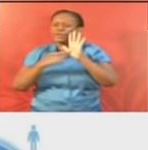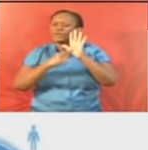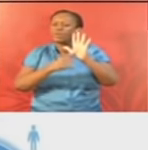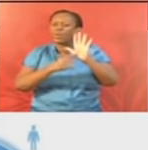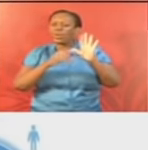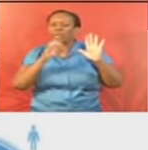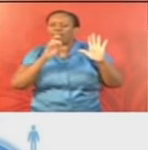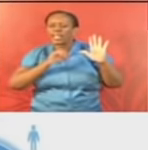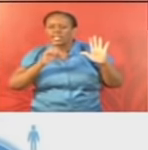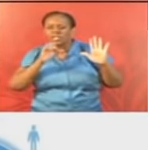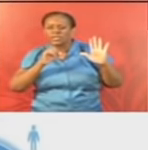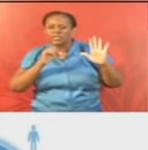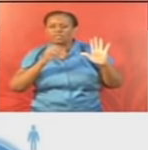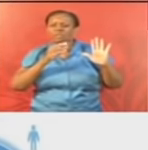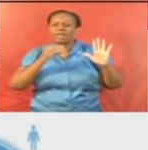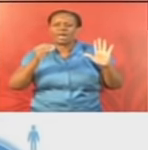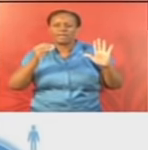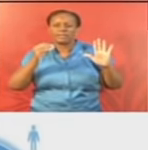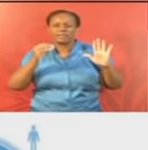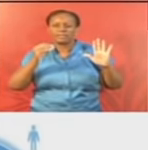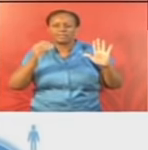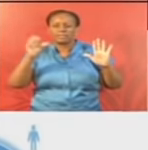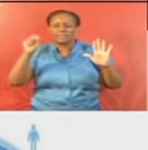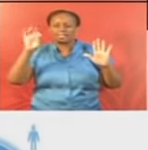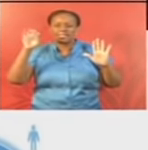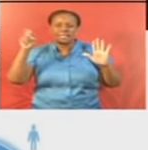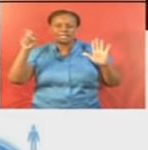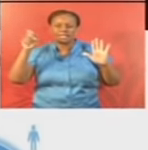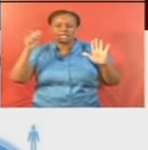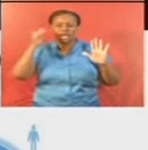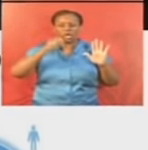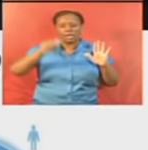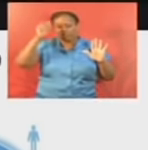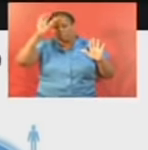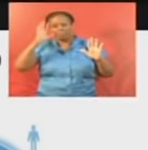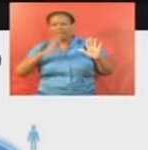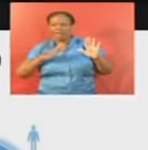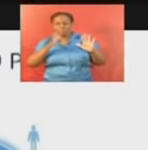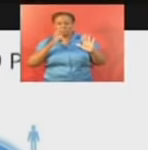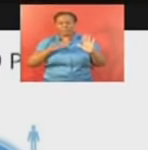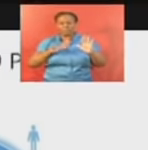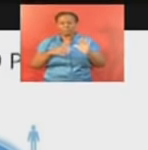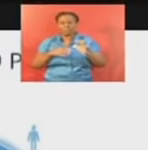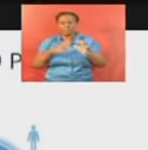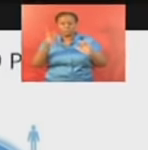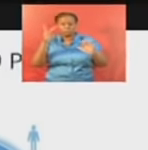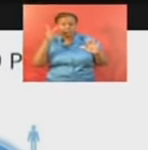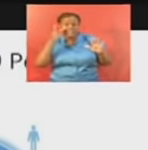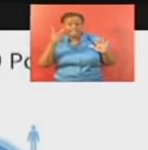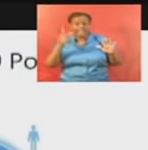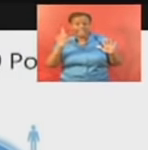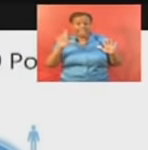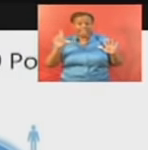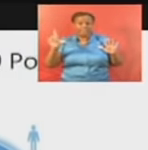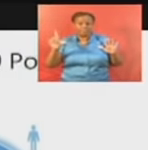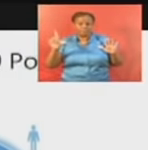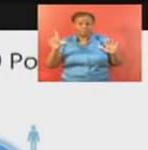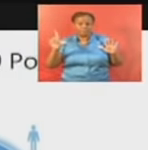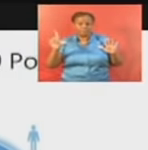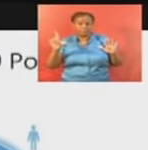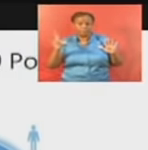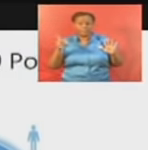that demographic information that we're speaking about. And as you can see on the left, we have what you call an